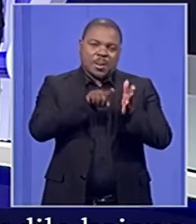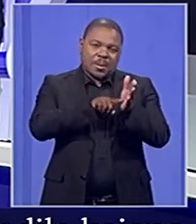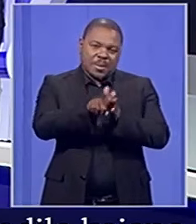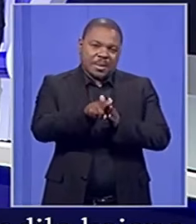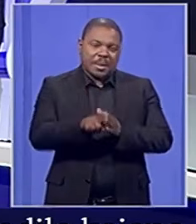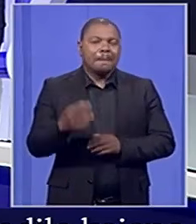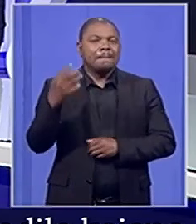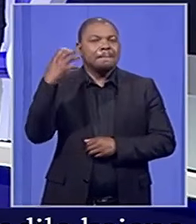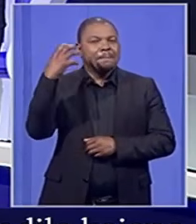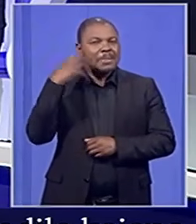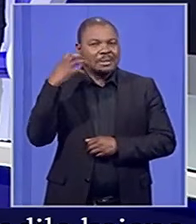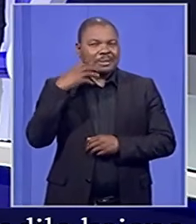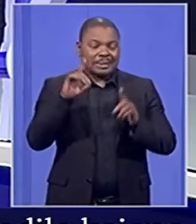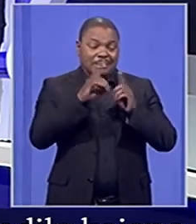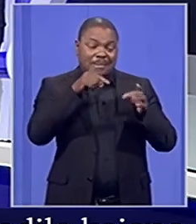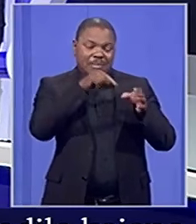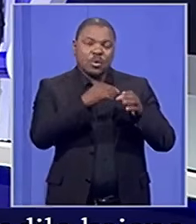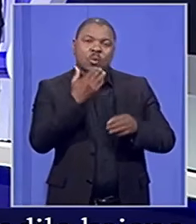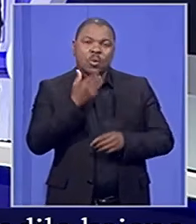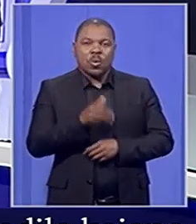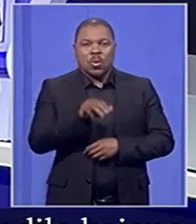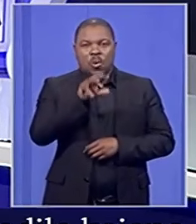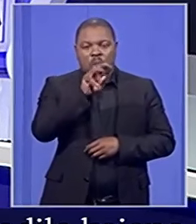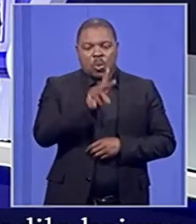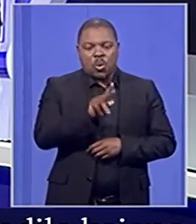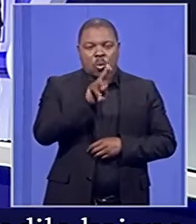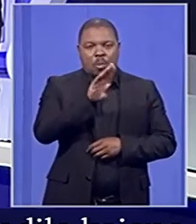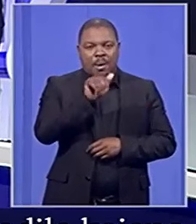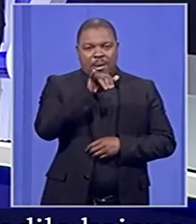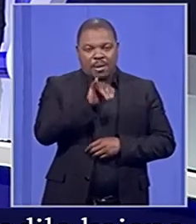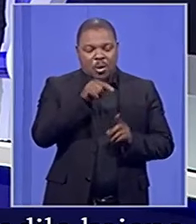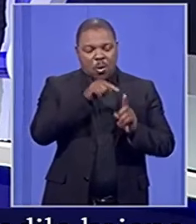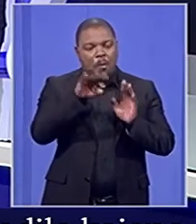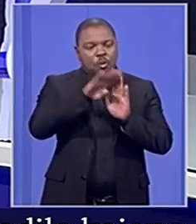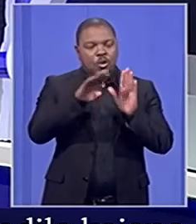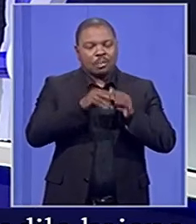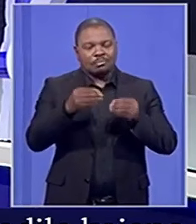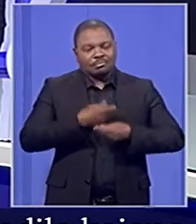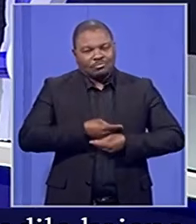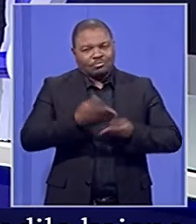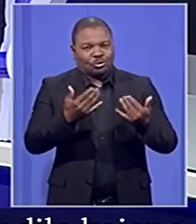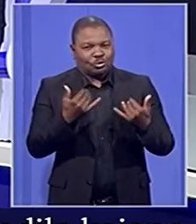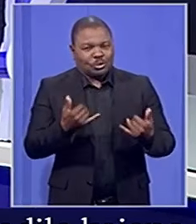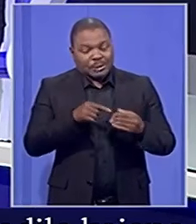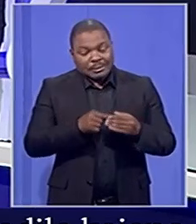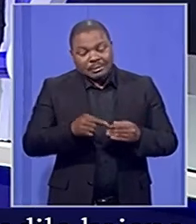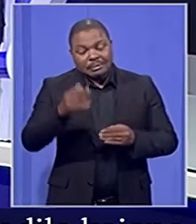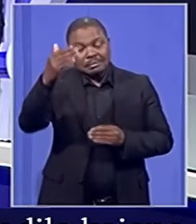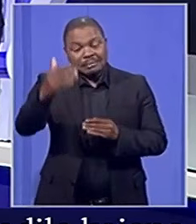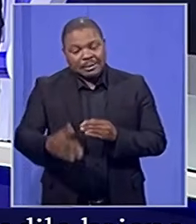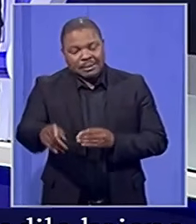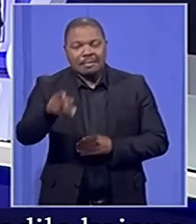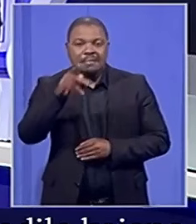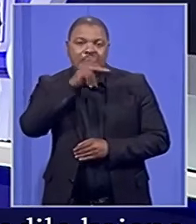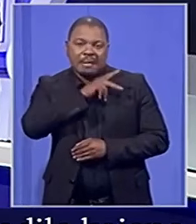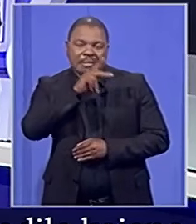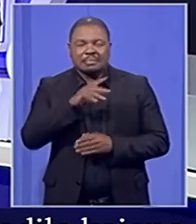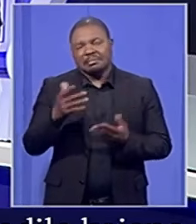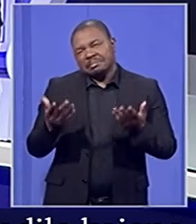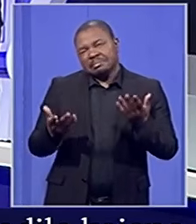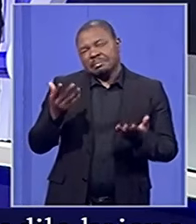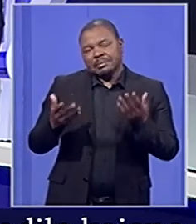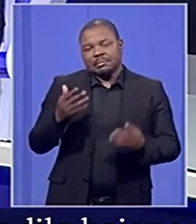Letona la lefapha lena e leng Mamoloko Kubai le thakgotse semmuso letsholo lena le qadileng ka jeno fihlela ka Labohlano. Ho lekangwa hore dipersente